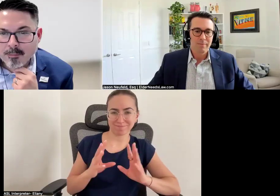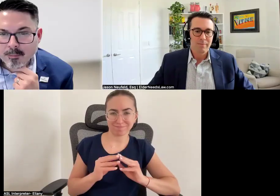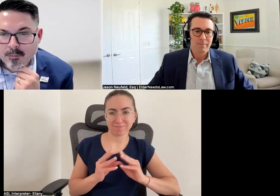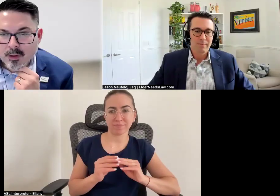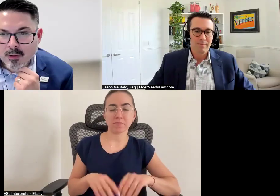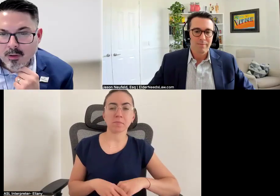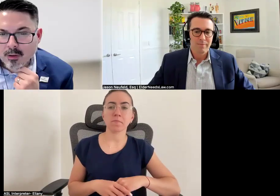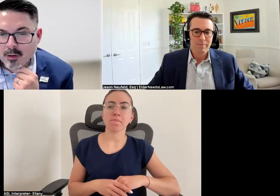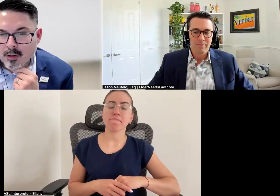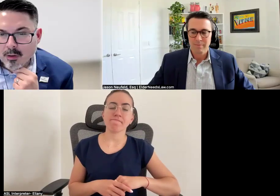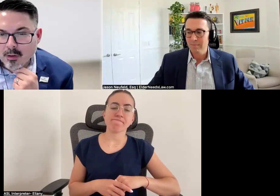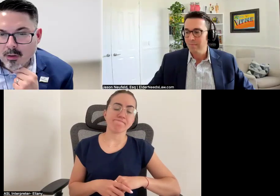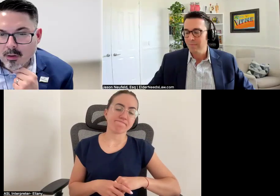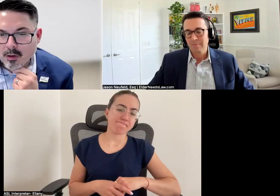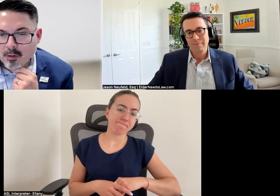Um,